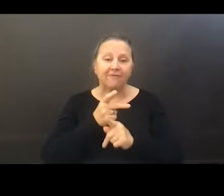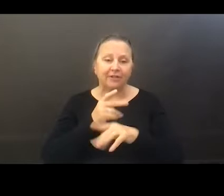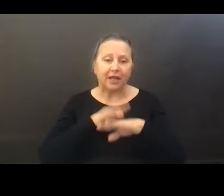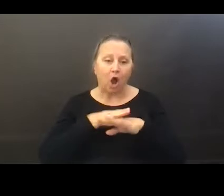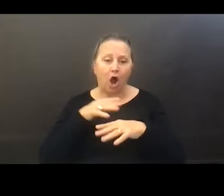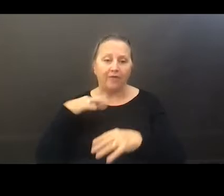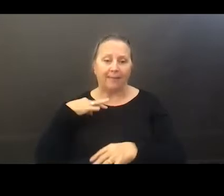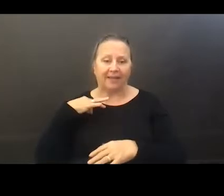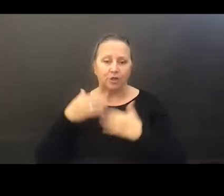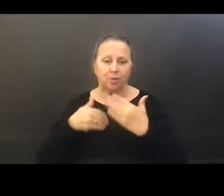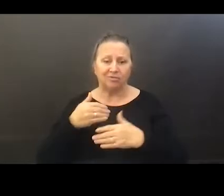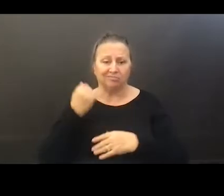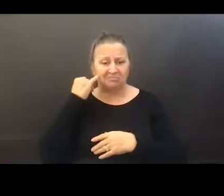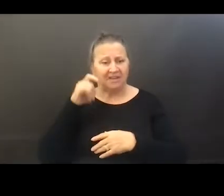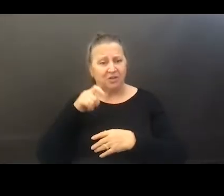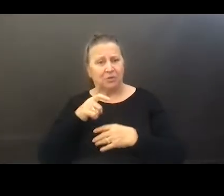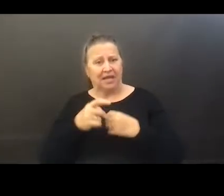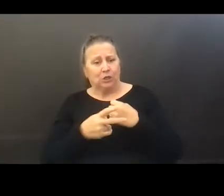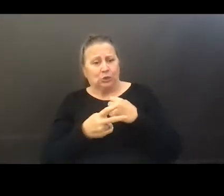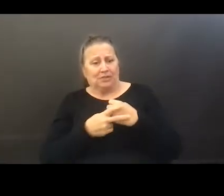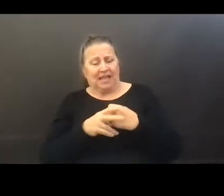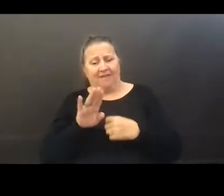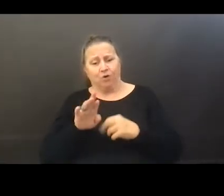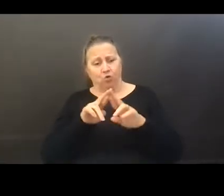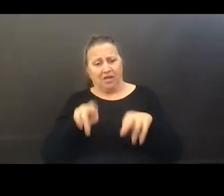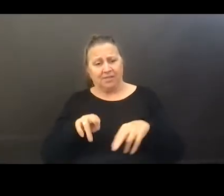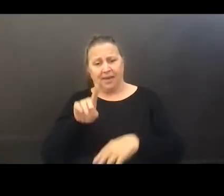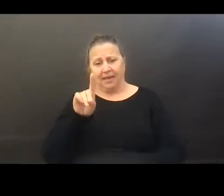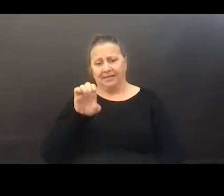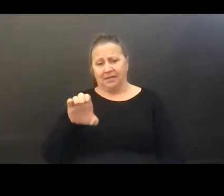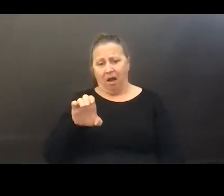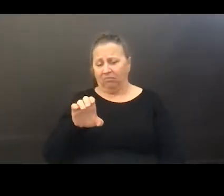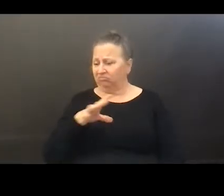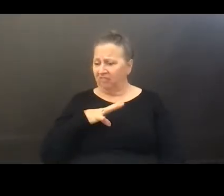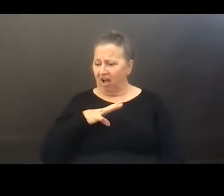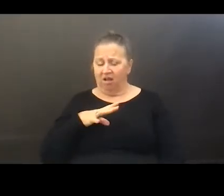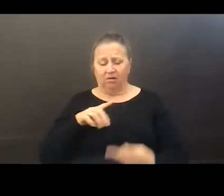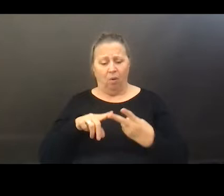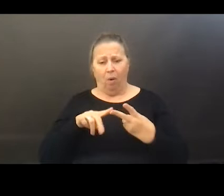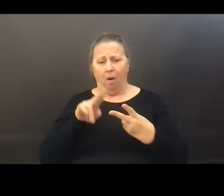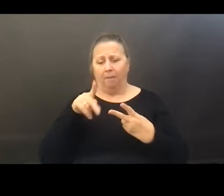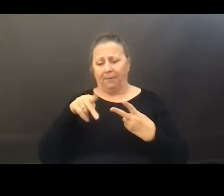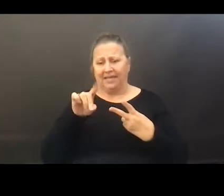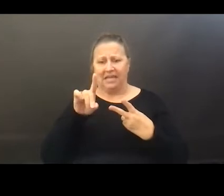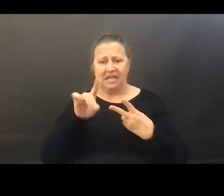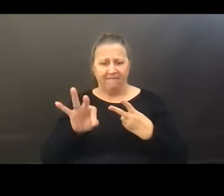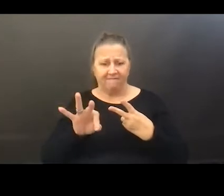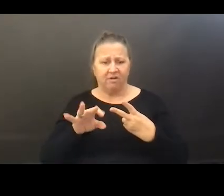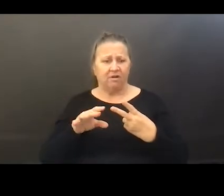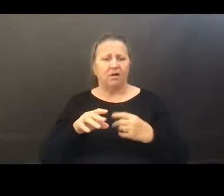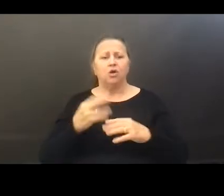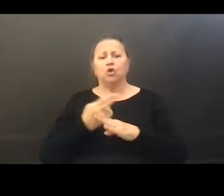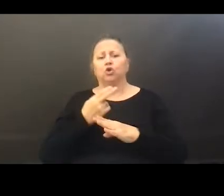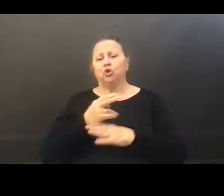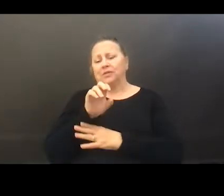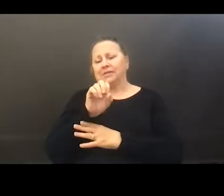process. If you need to save your resume as a doc file, do so, or a PDF. Use that single column format for